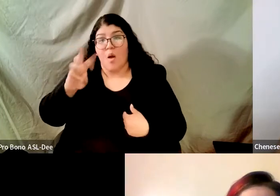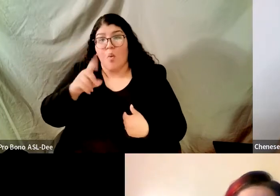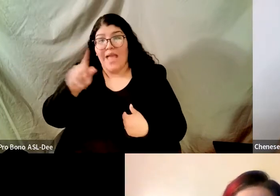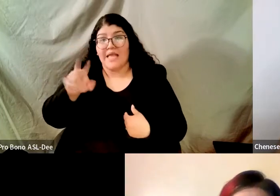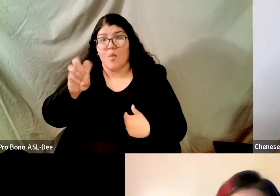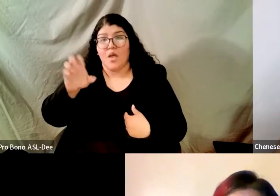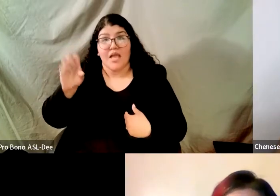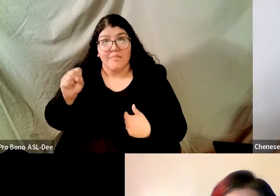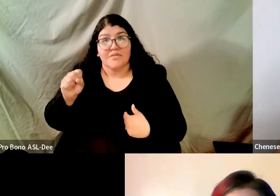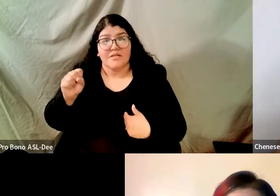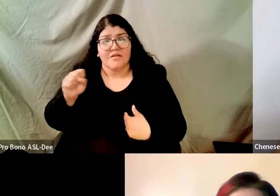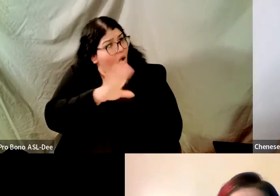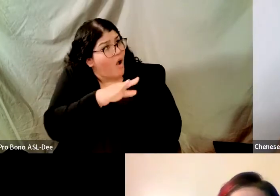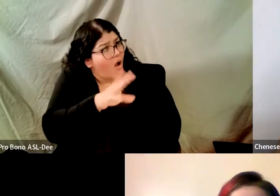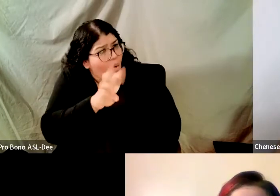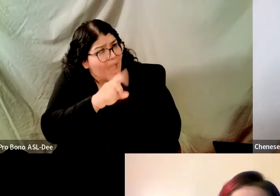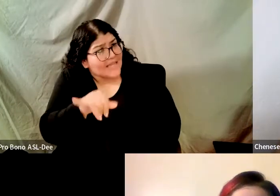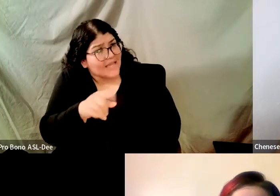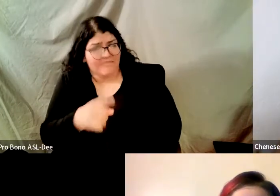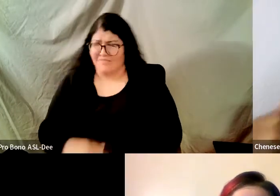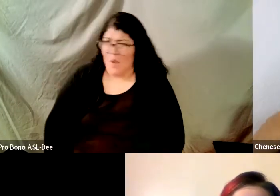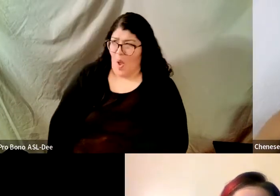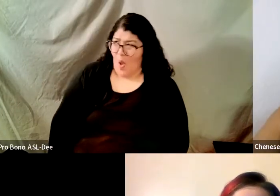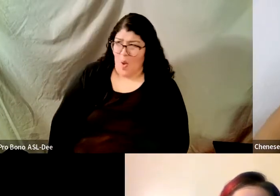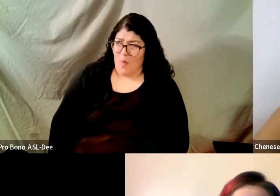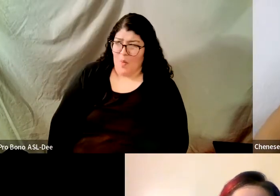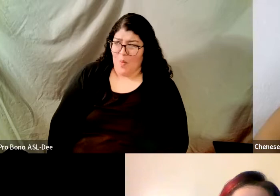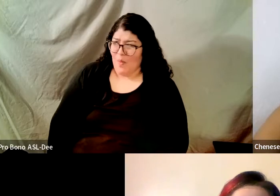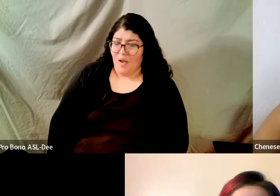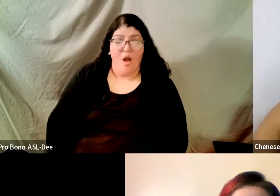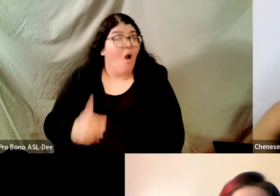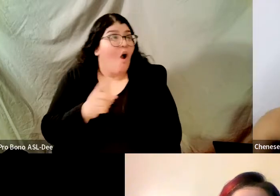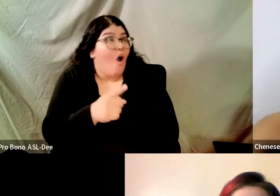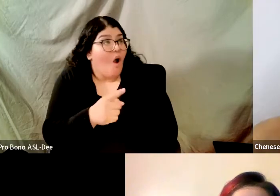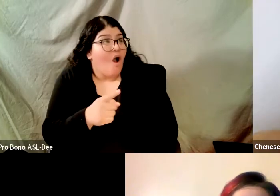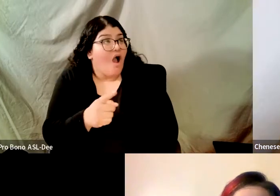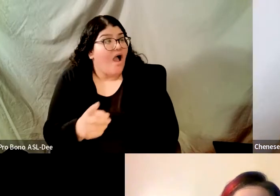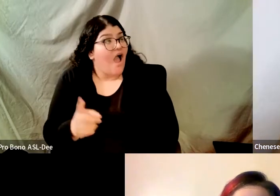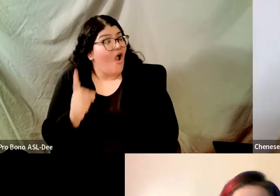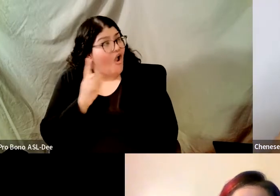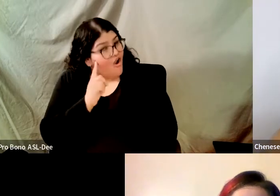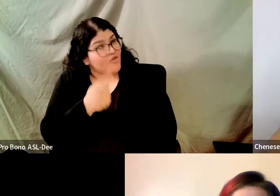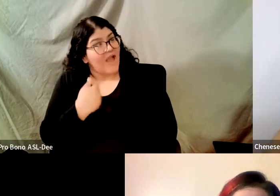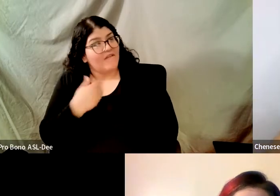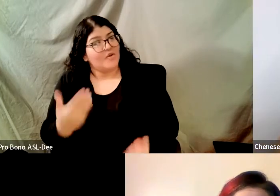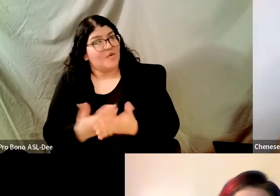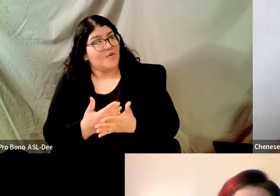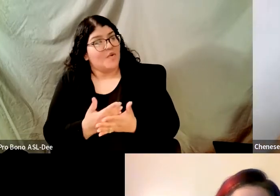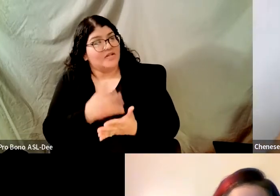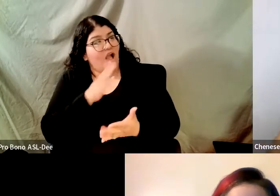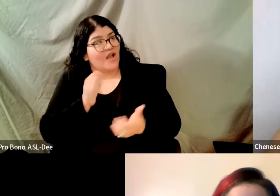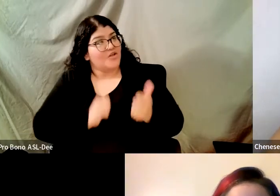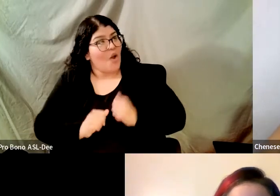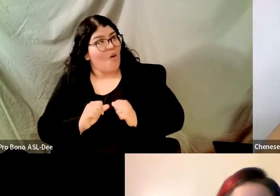And I was like, no, I'm not Wendy Williams. Actually, it was like, oh, we heard you had a new talk show coming out. I was like, no, that's not me.